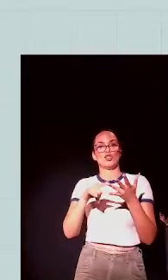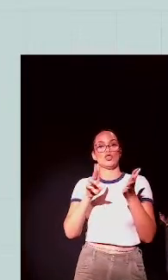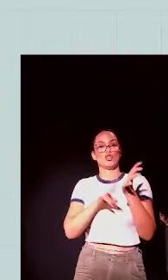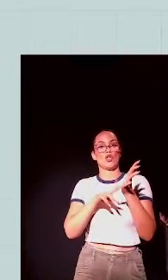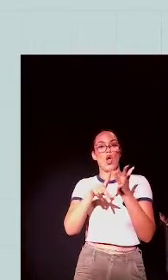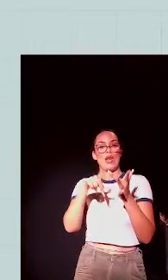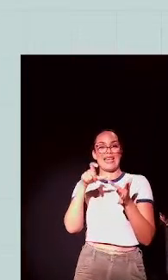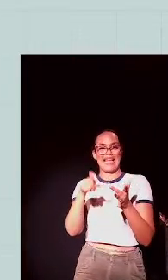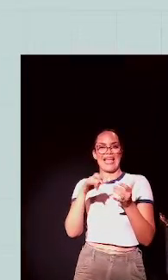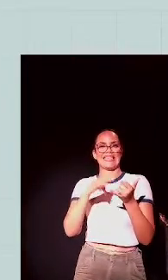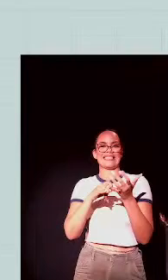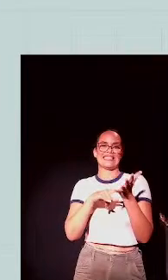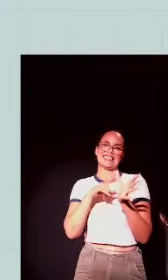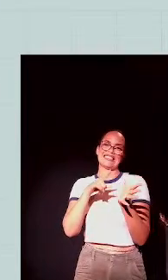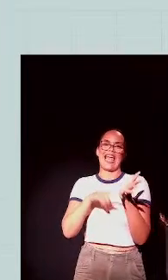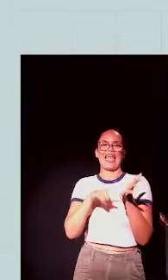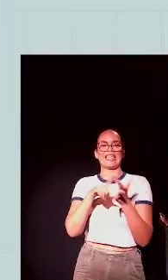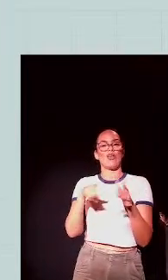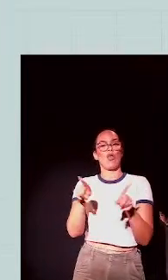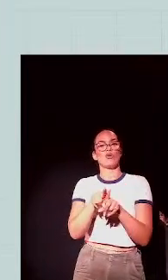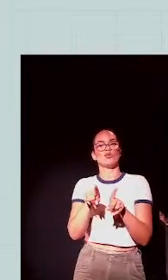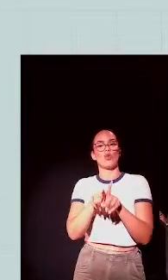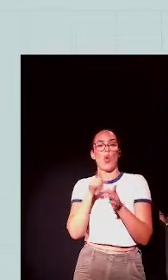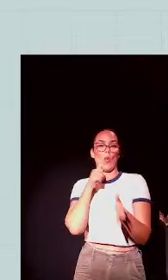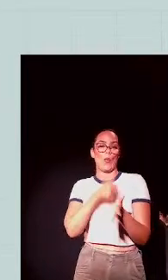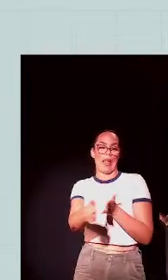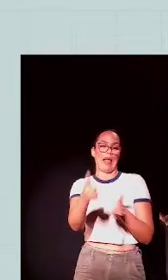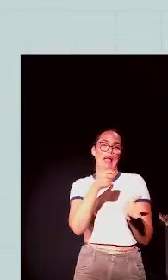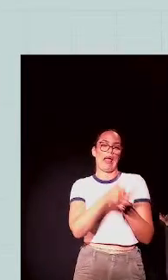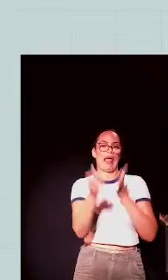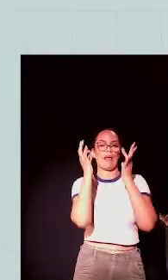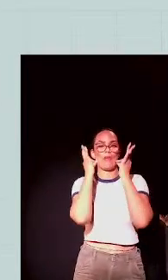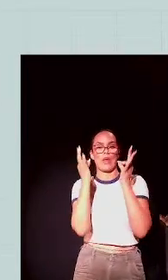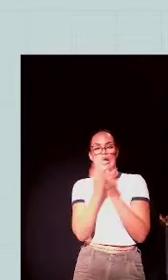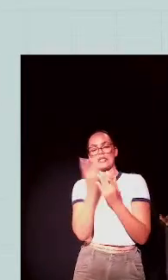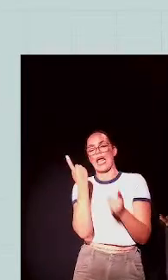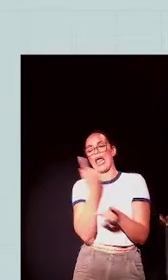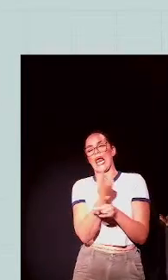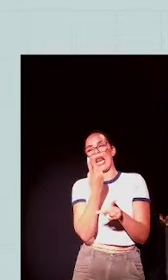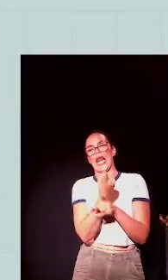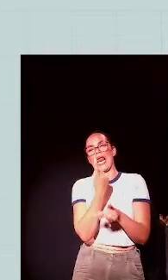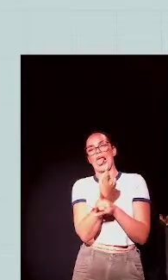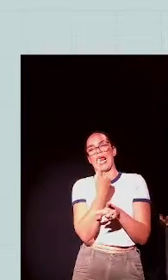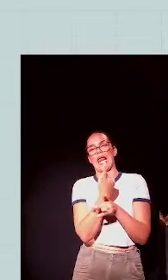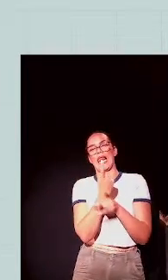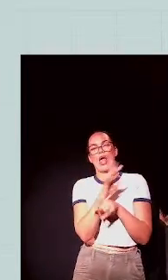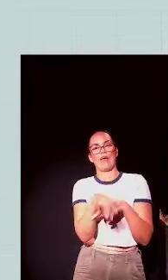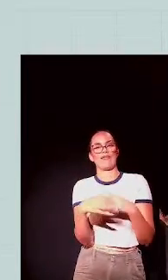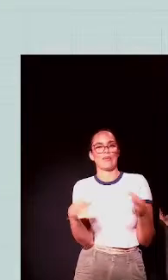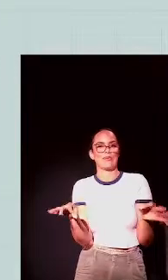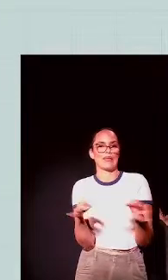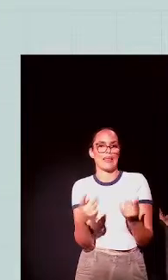weekly podcast, so you can see me on there gassing about various musical things.